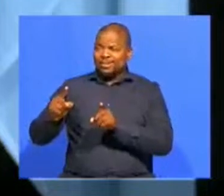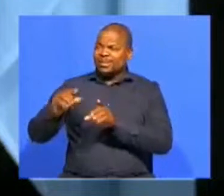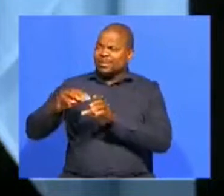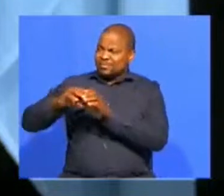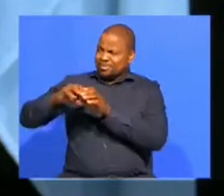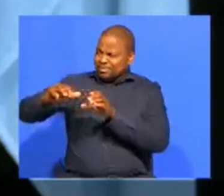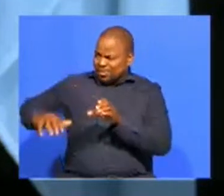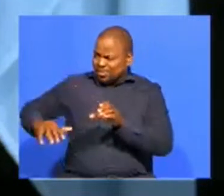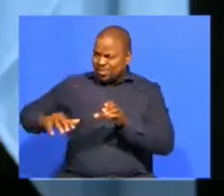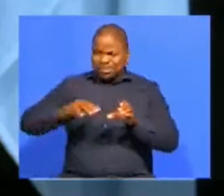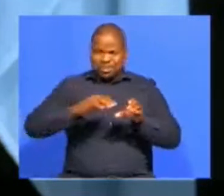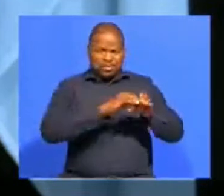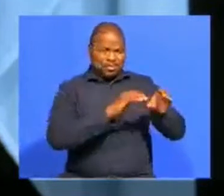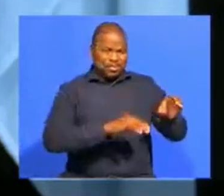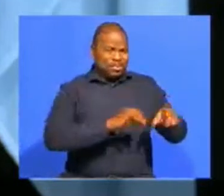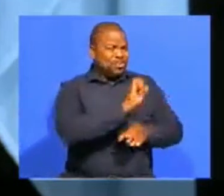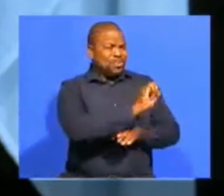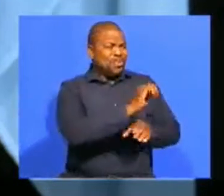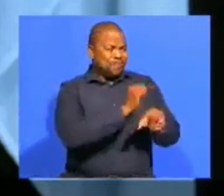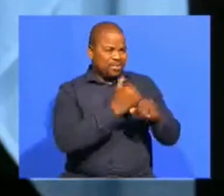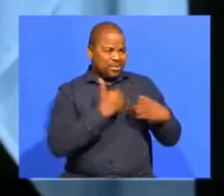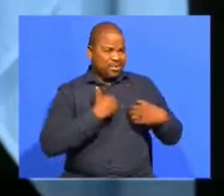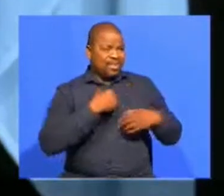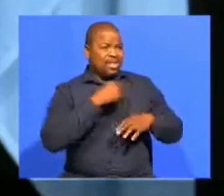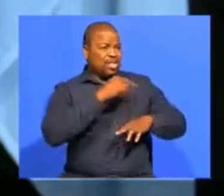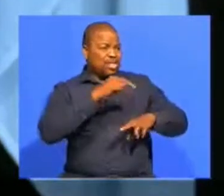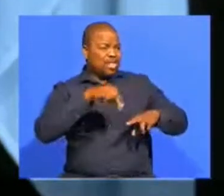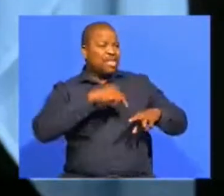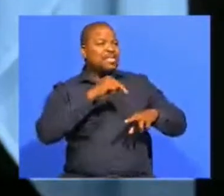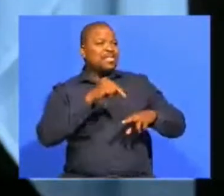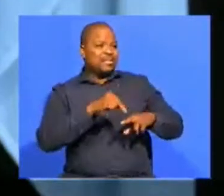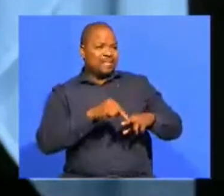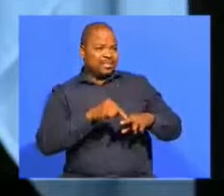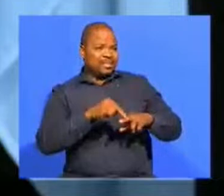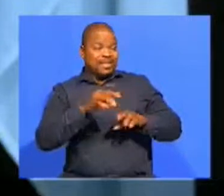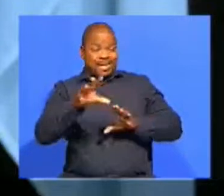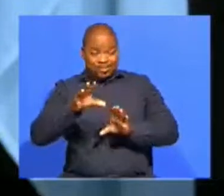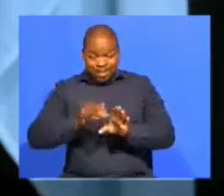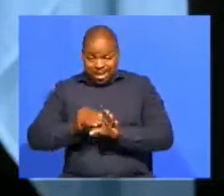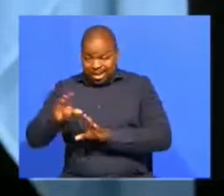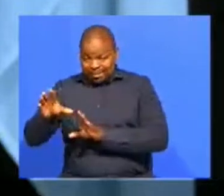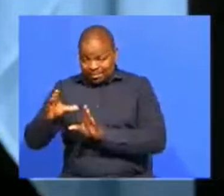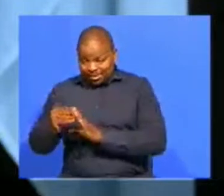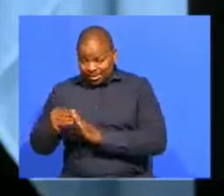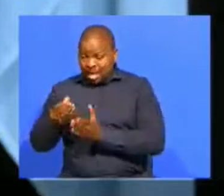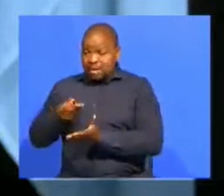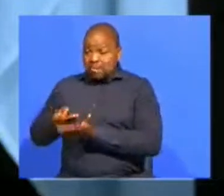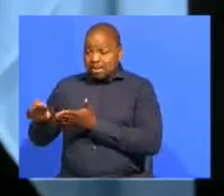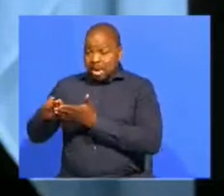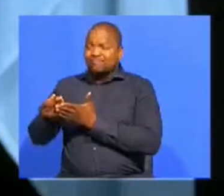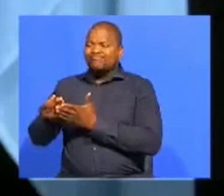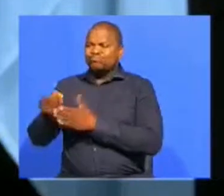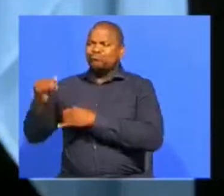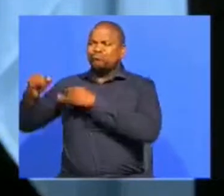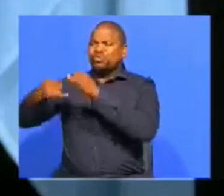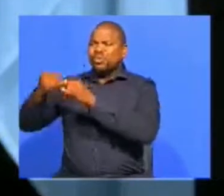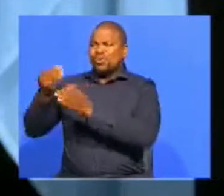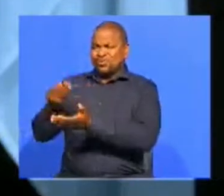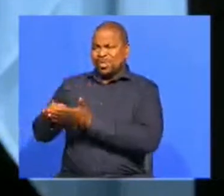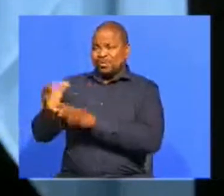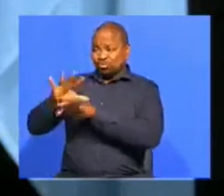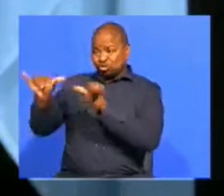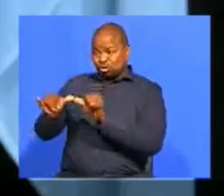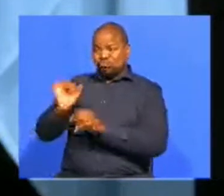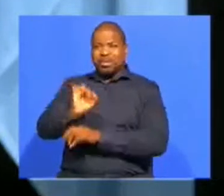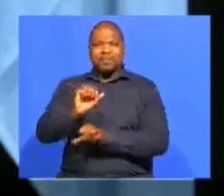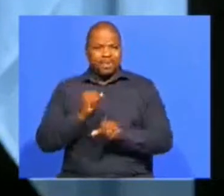excludes you as a nation from taking part in the international financial